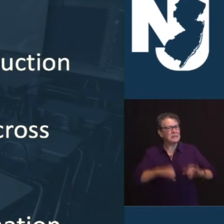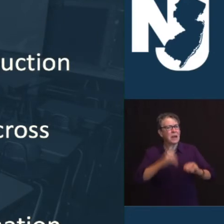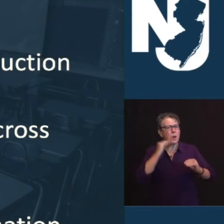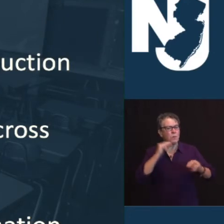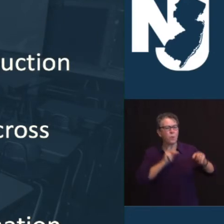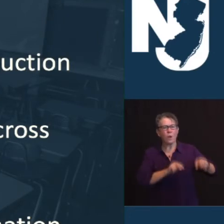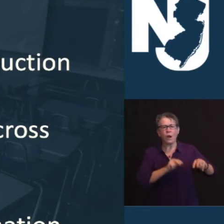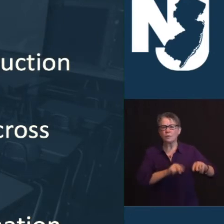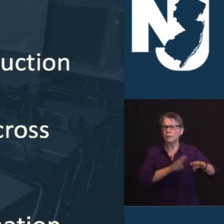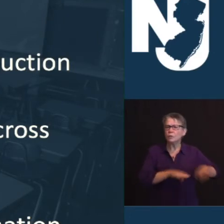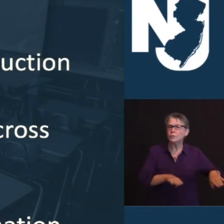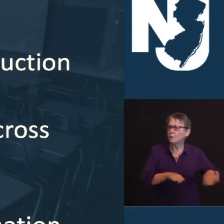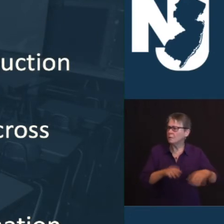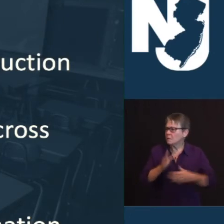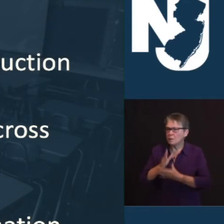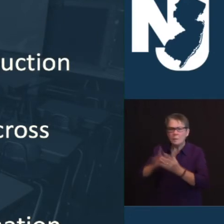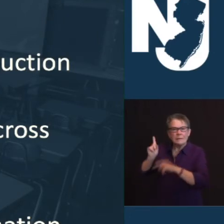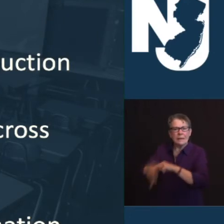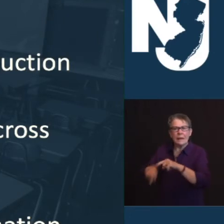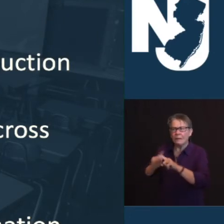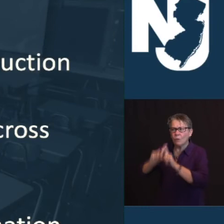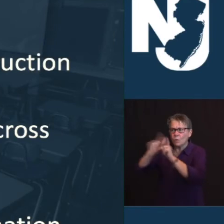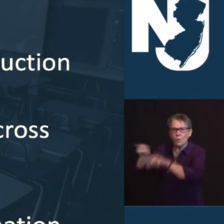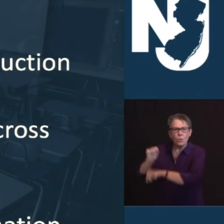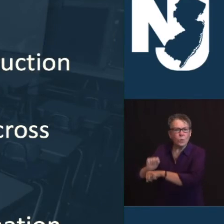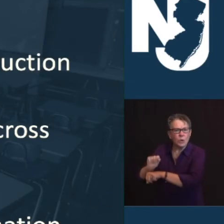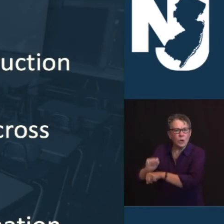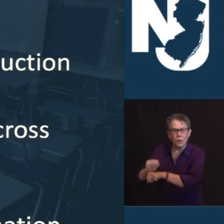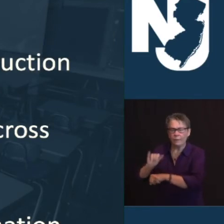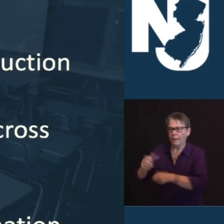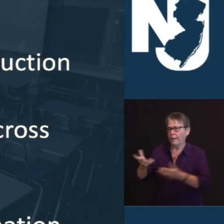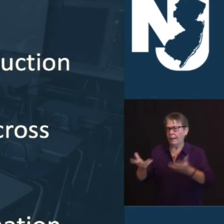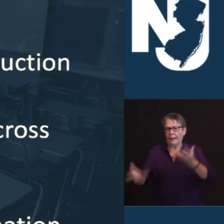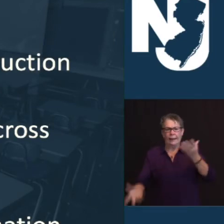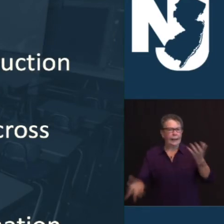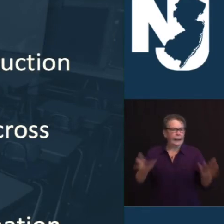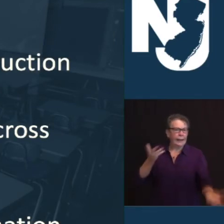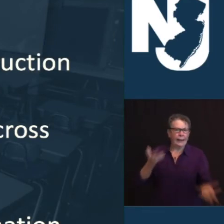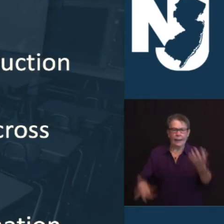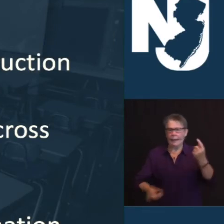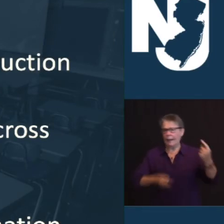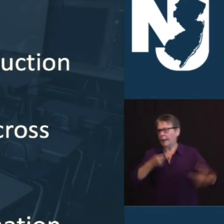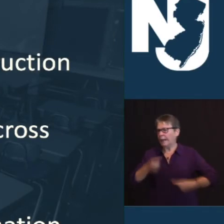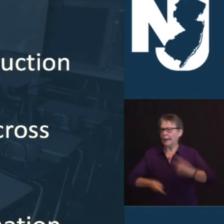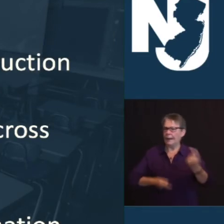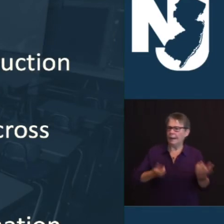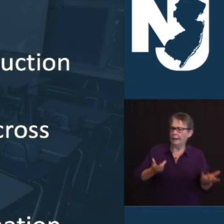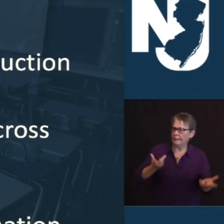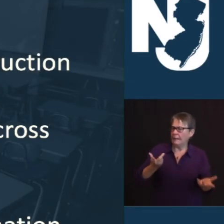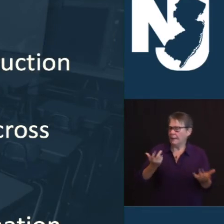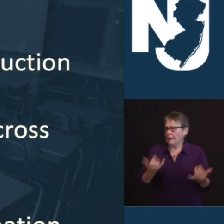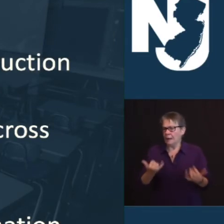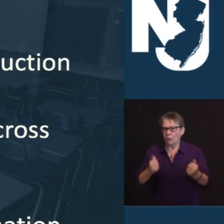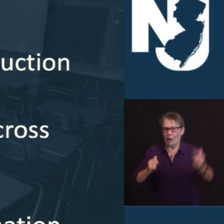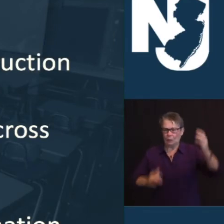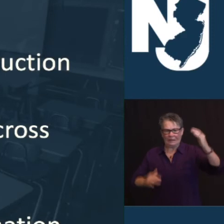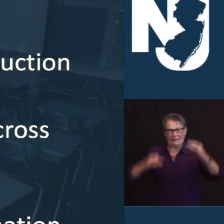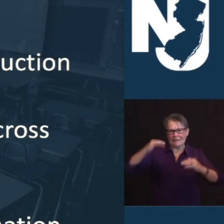remote or hybrid, the work to further close the digital divide continues. The Department of Education has updated its